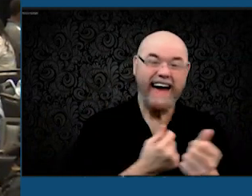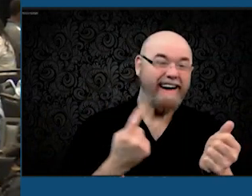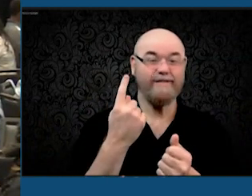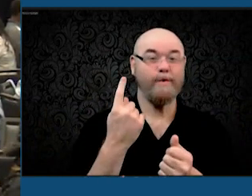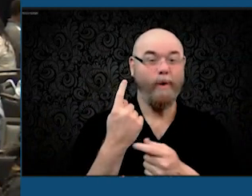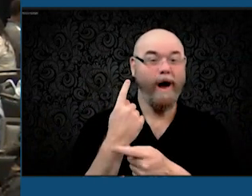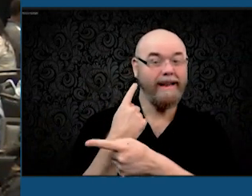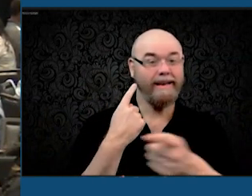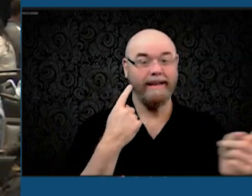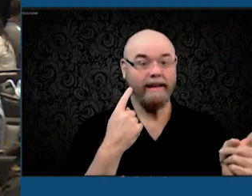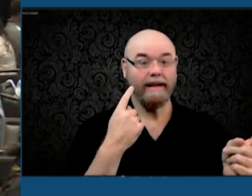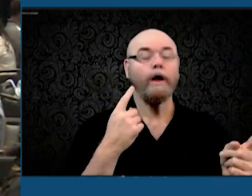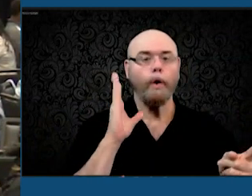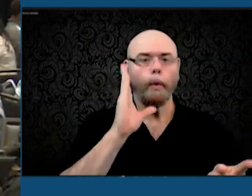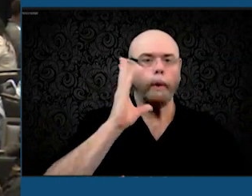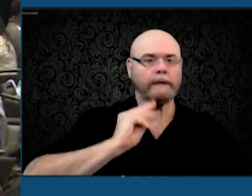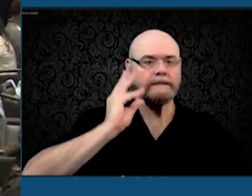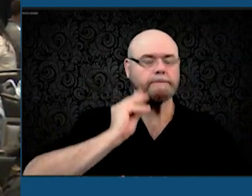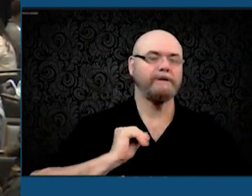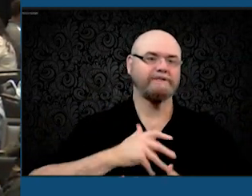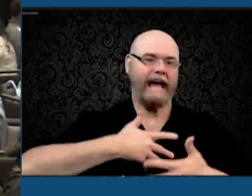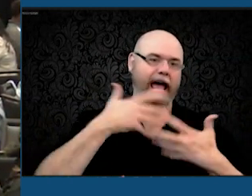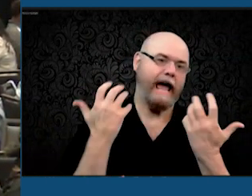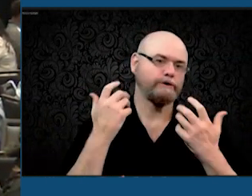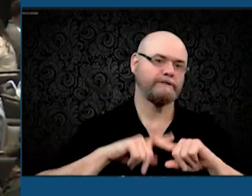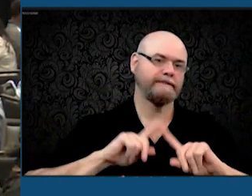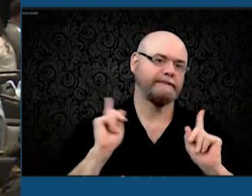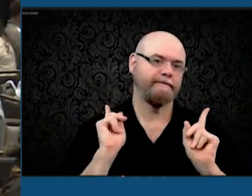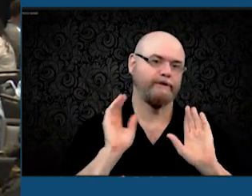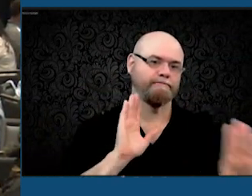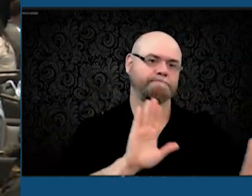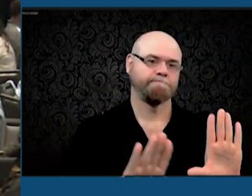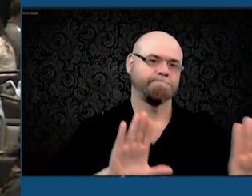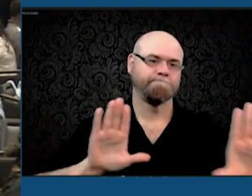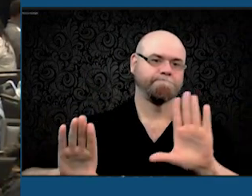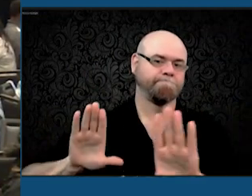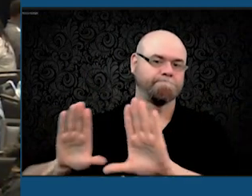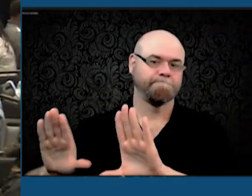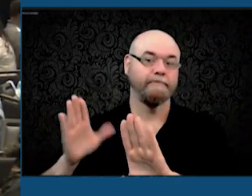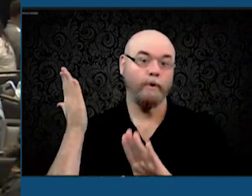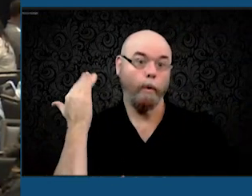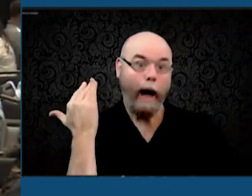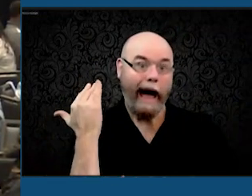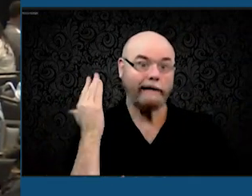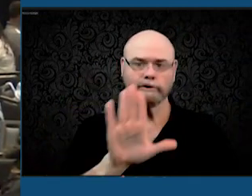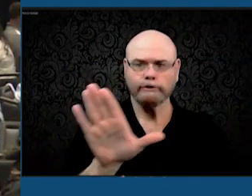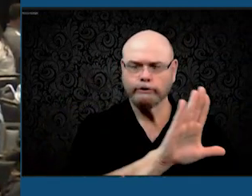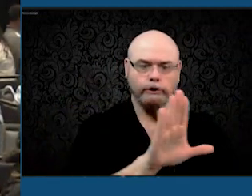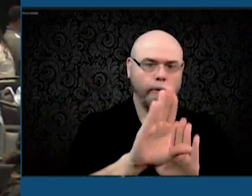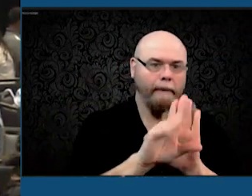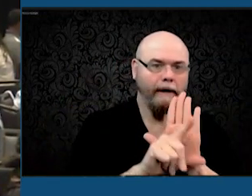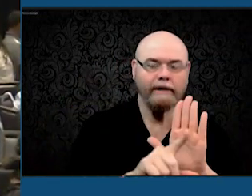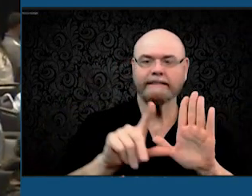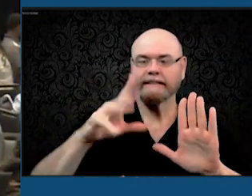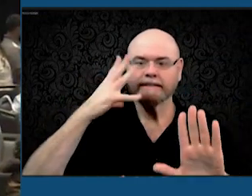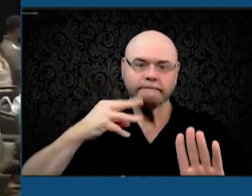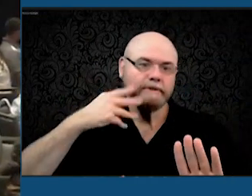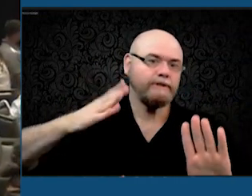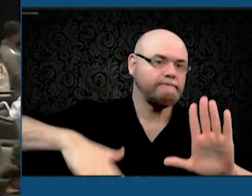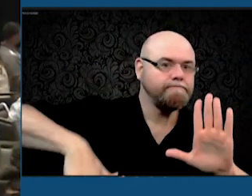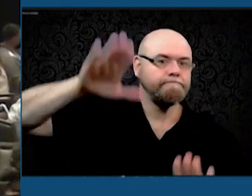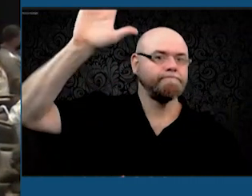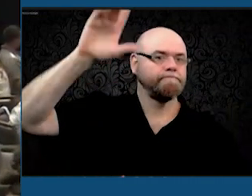way because of your lived experience. And my job is not to tell you why you shouldn't feel anger.